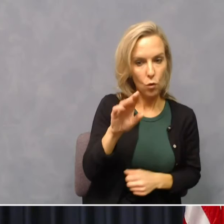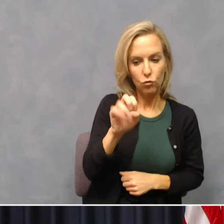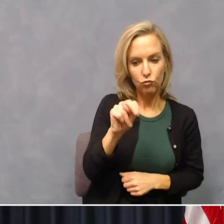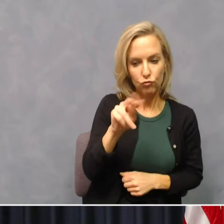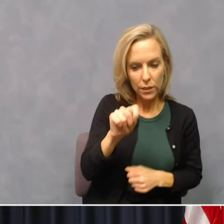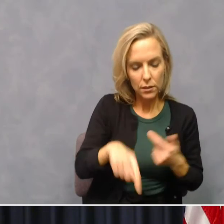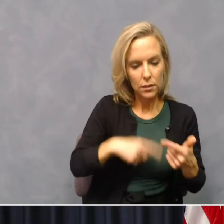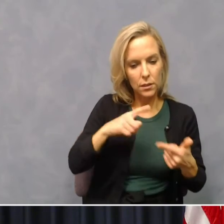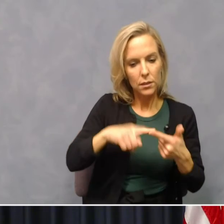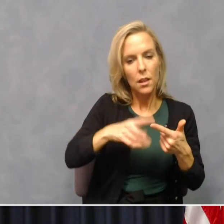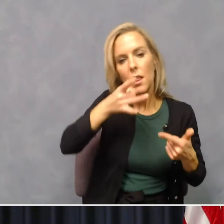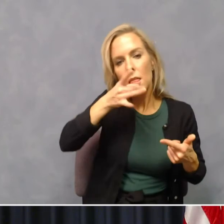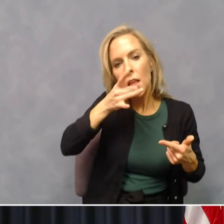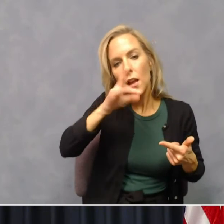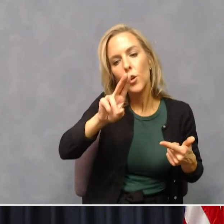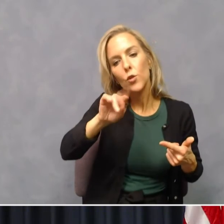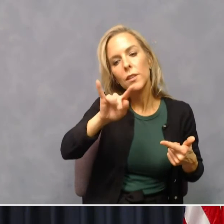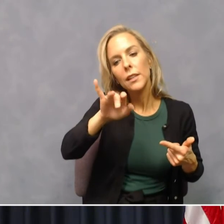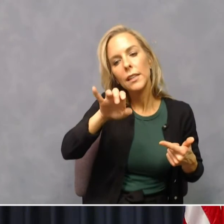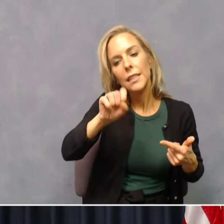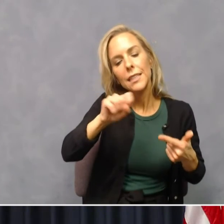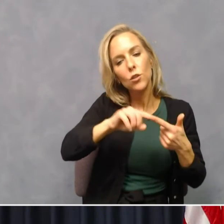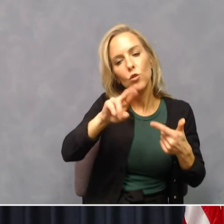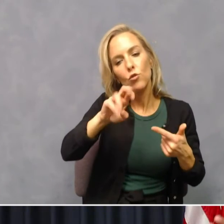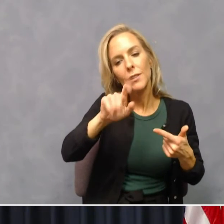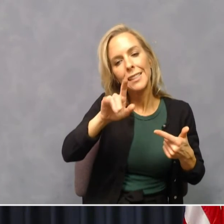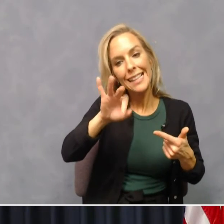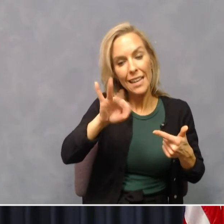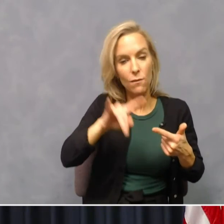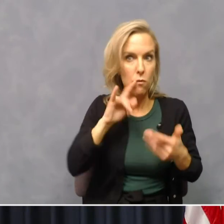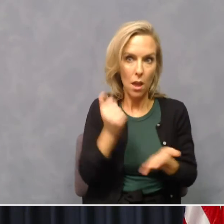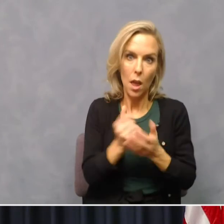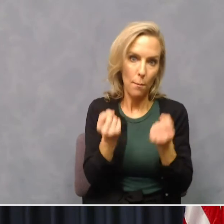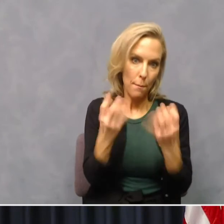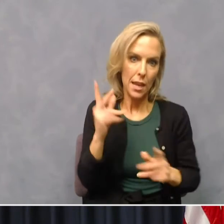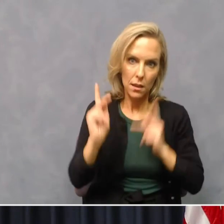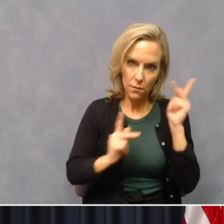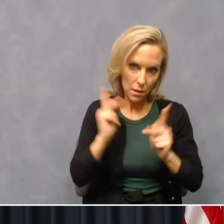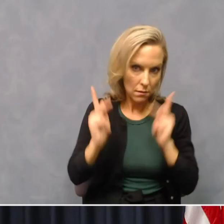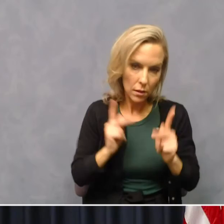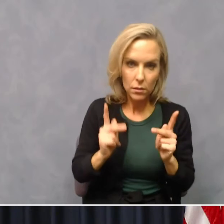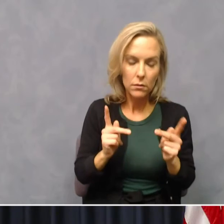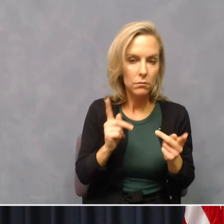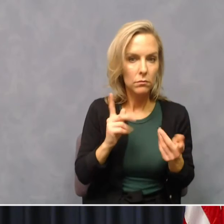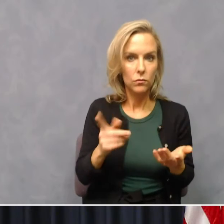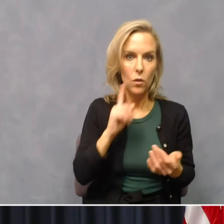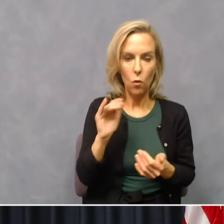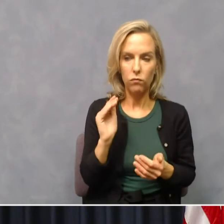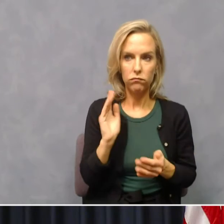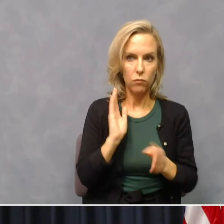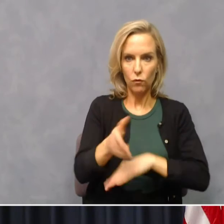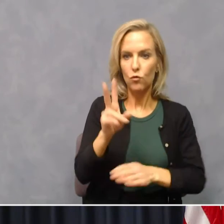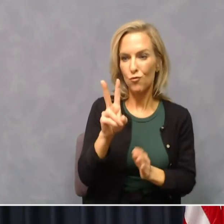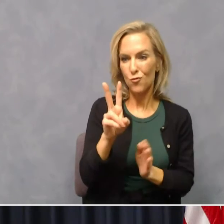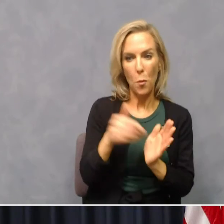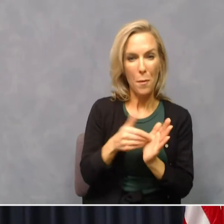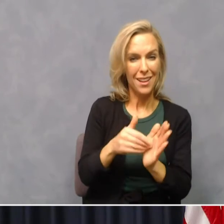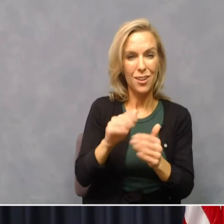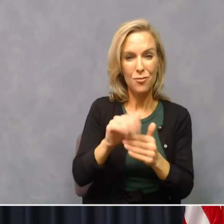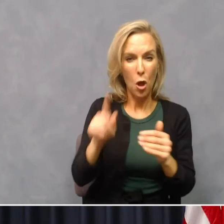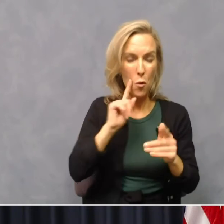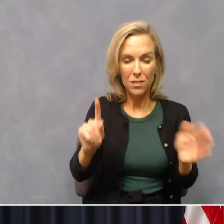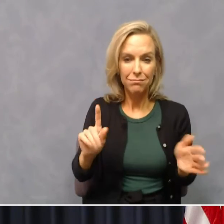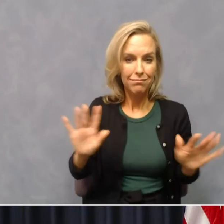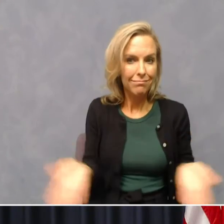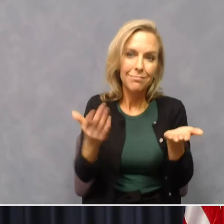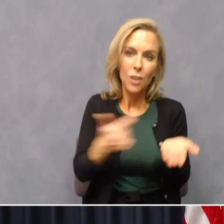utility bill relief. That's going to help a lot of people. It'll infuse over $2 billion in our economy in those direct checks.